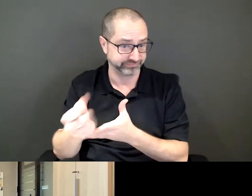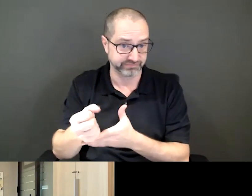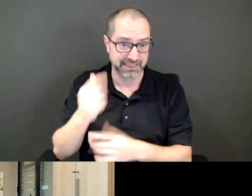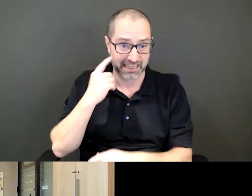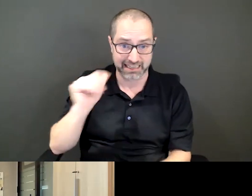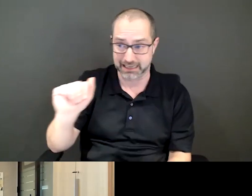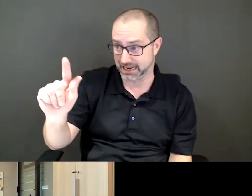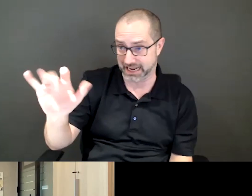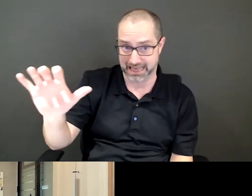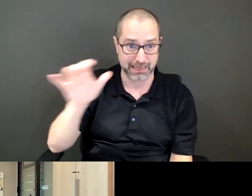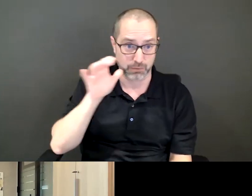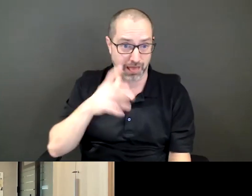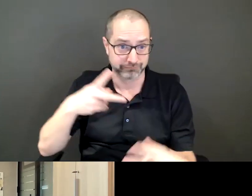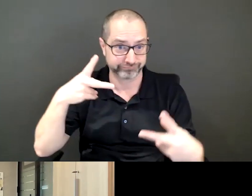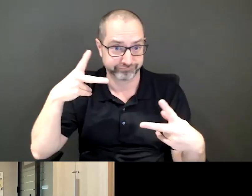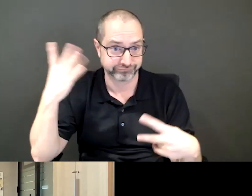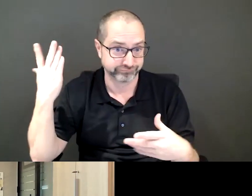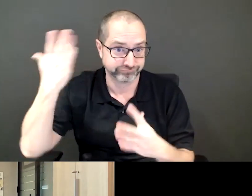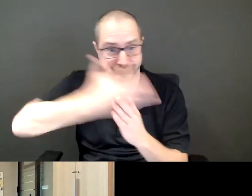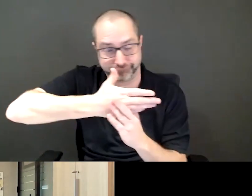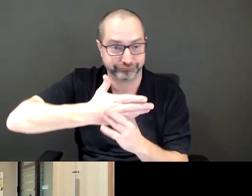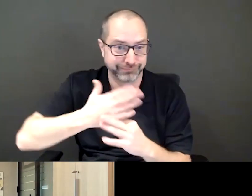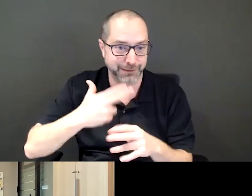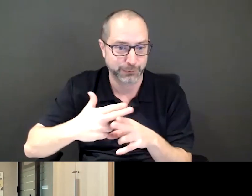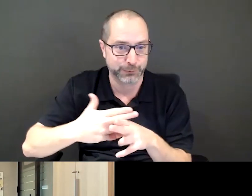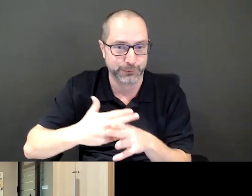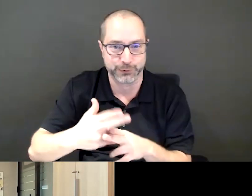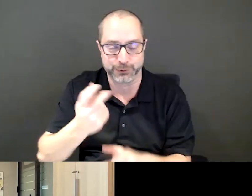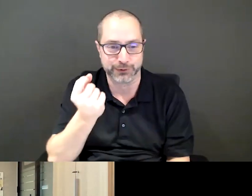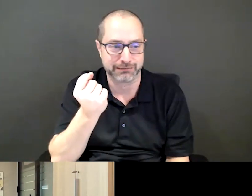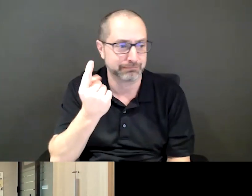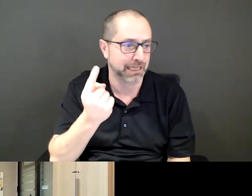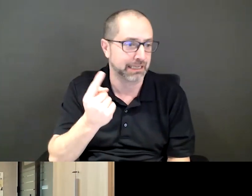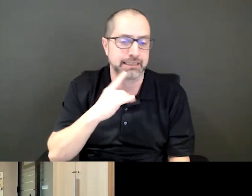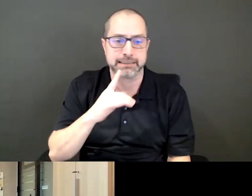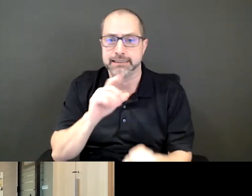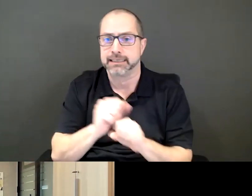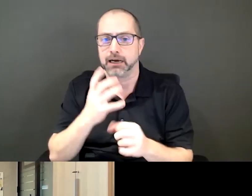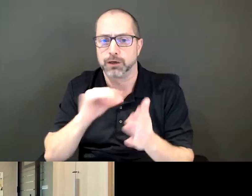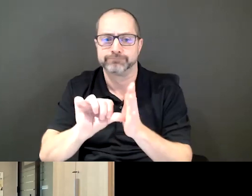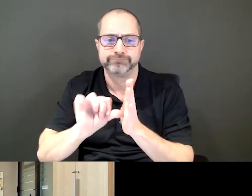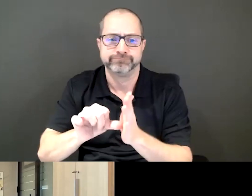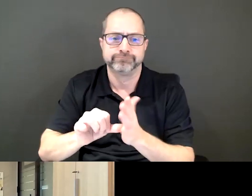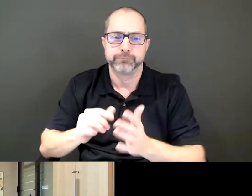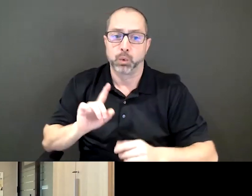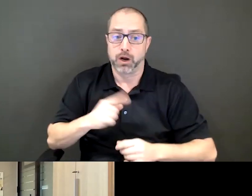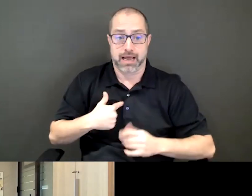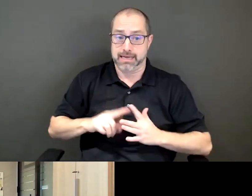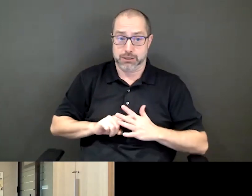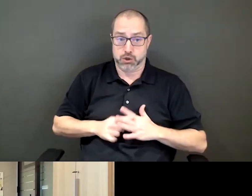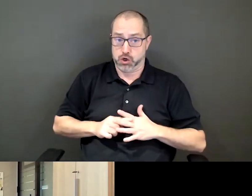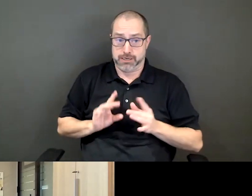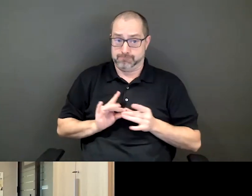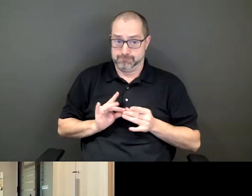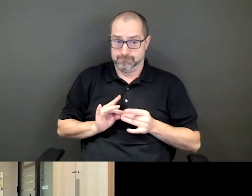be getting out the hook and pulling us back shortly. But let me really underscore where I started, and that's that we're living